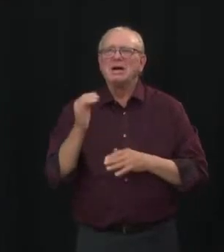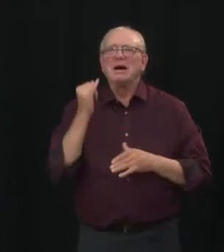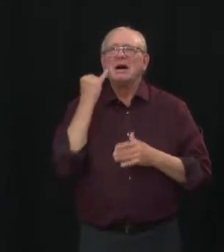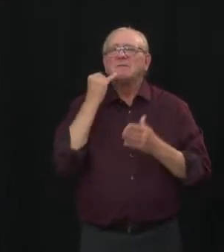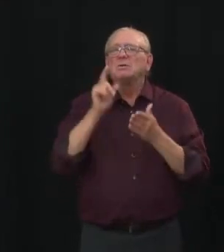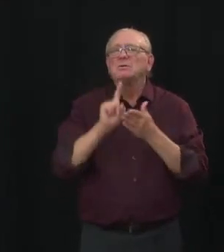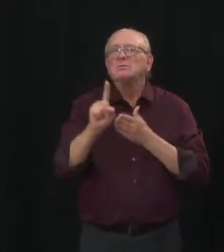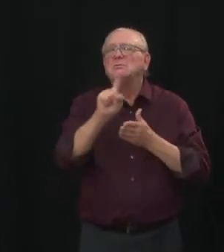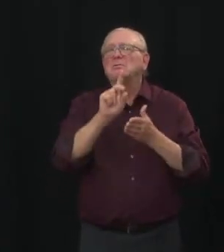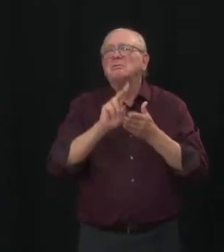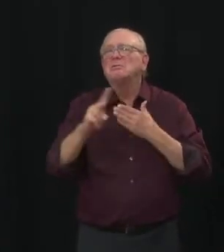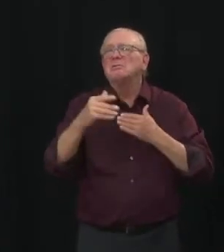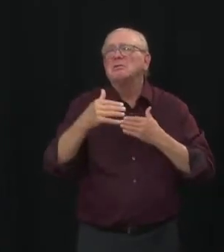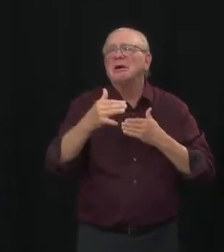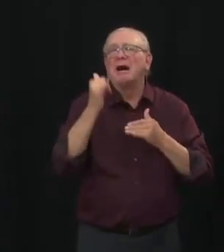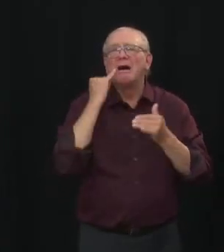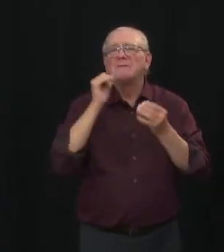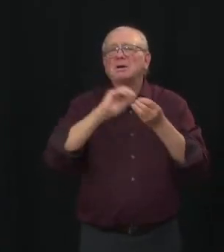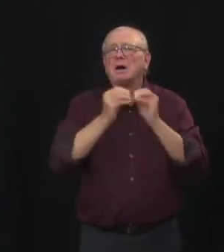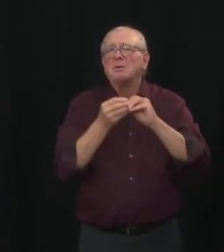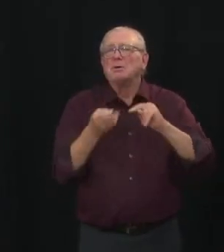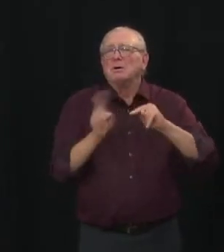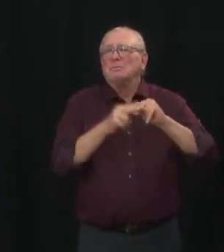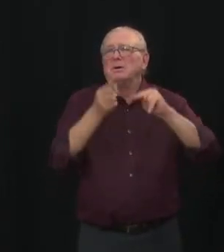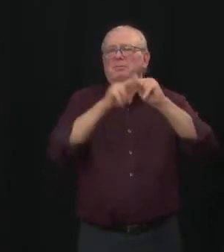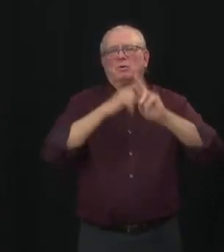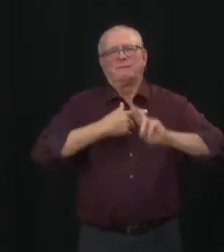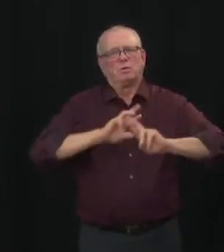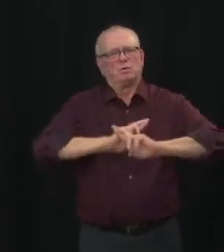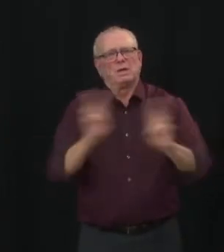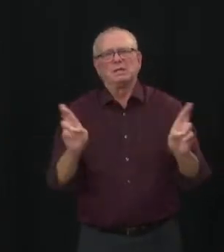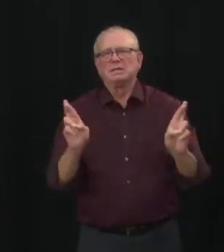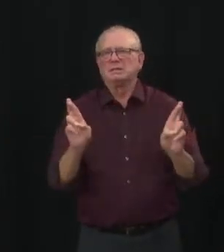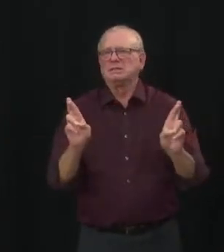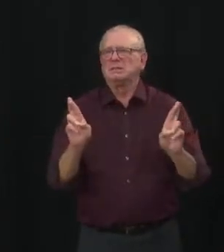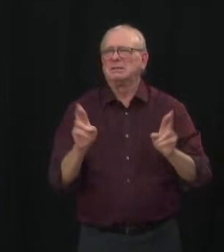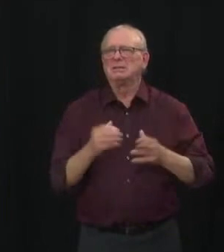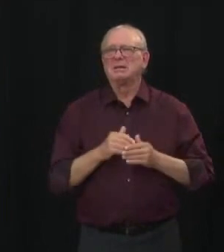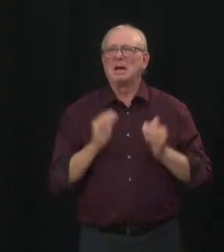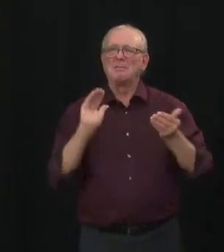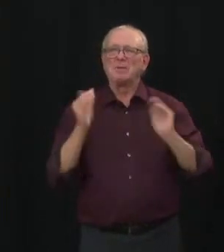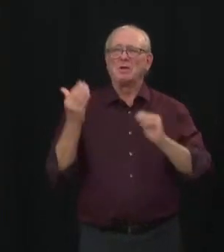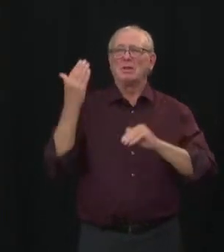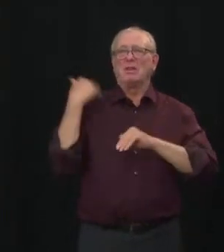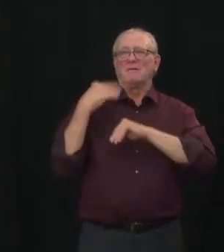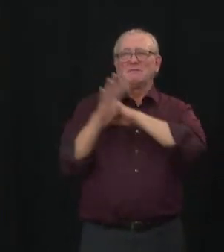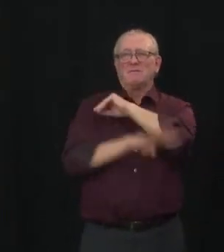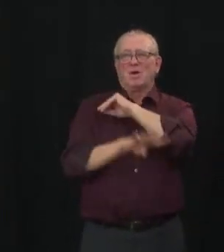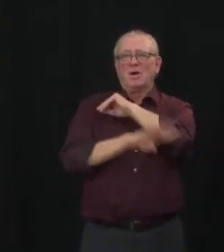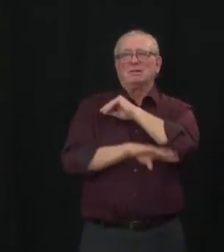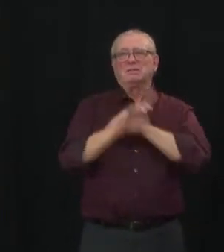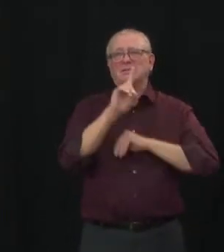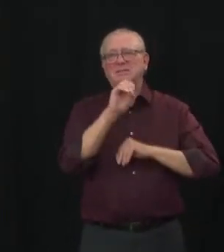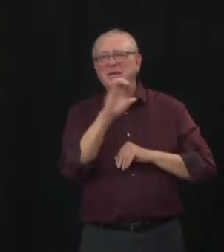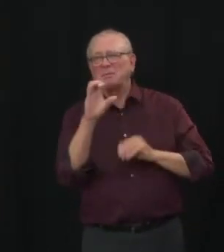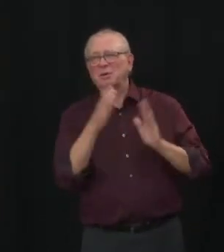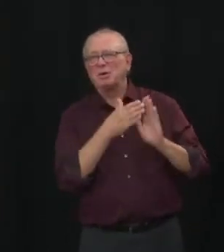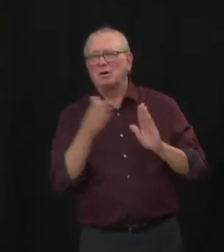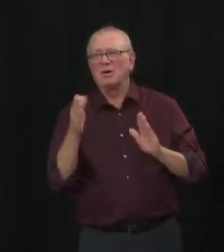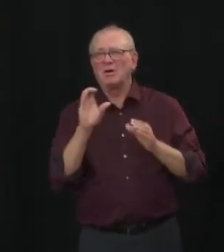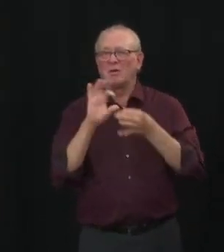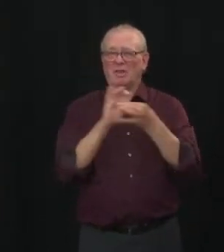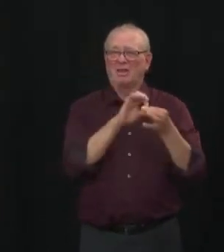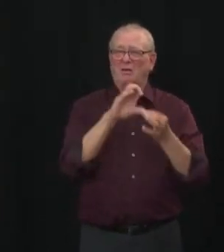kind of impact we saw in the initial Omicron wave in December and in January. We have high levels of